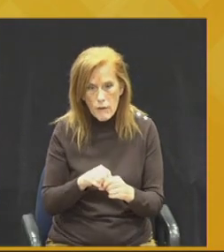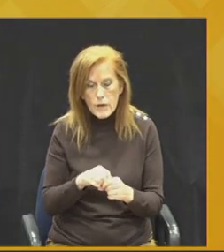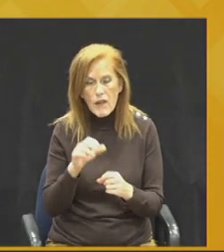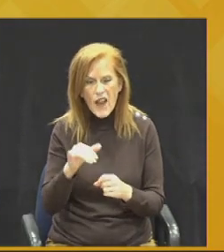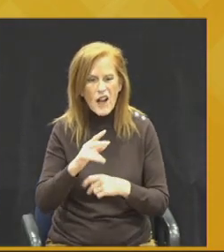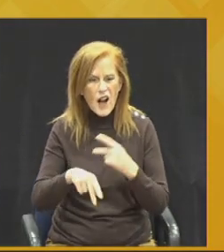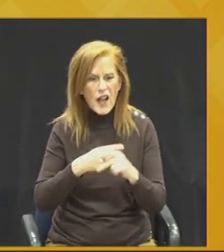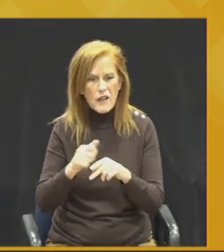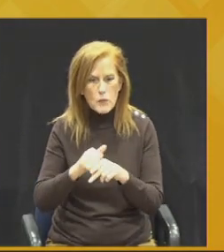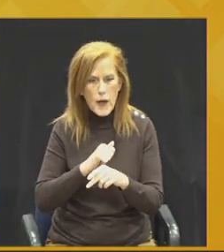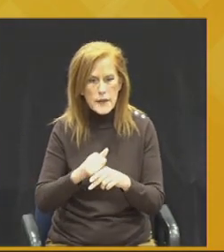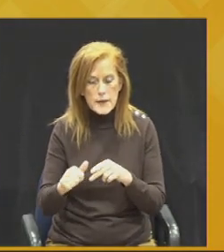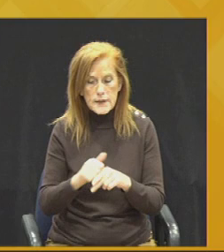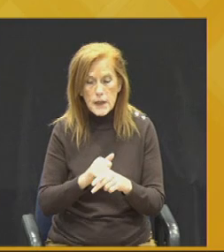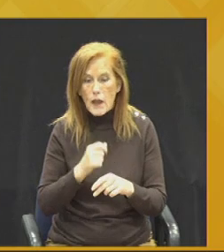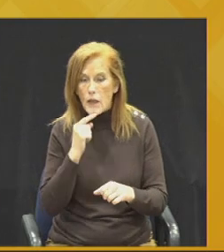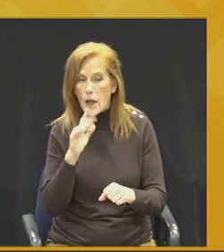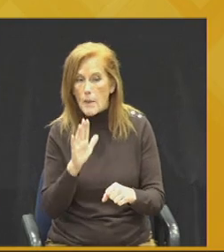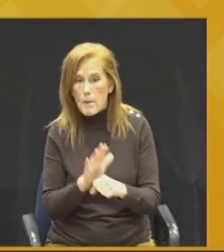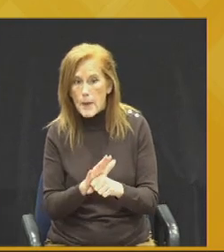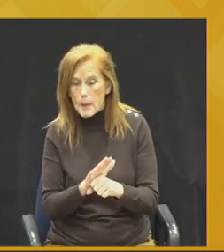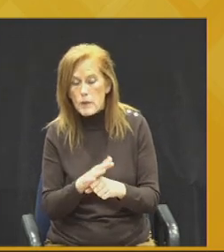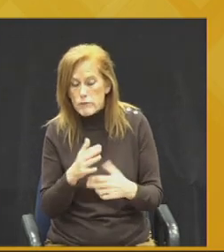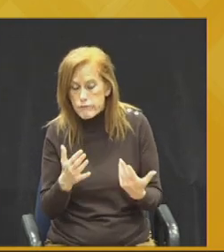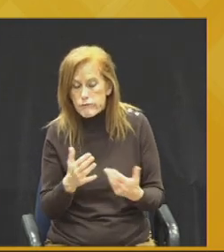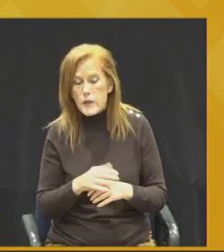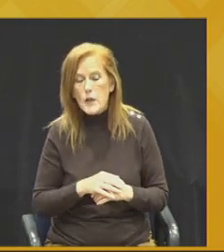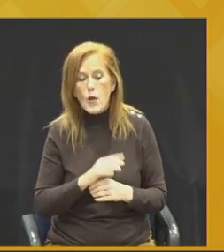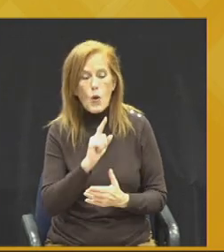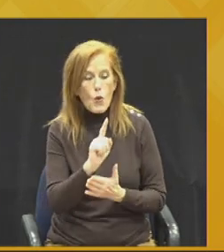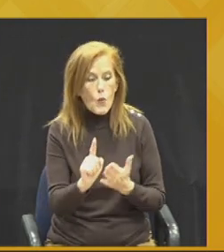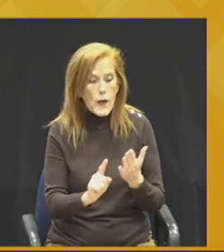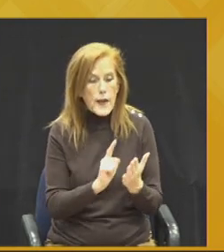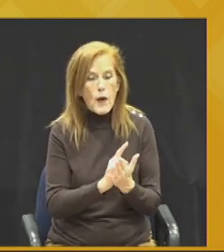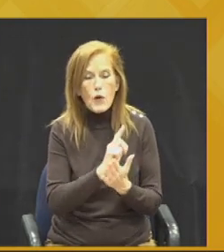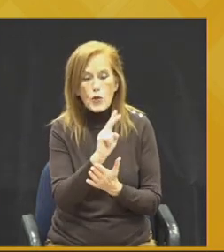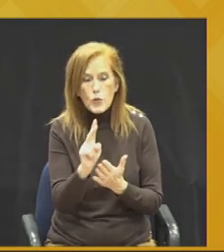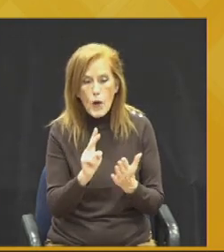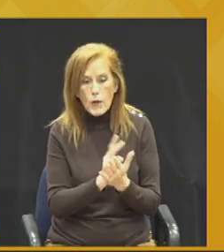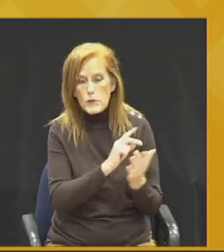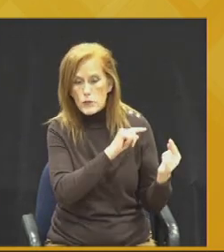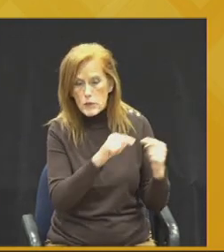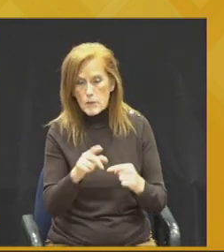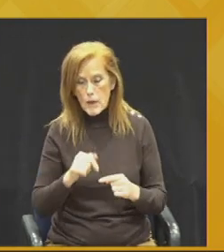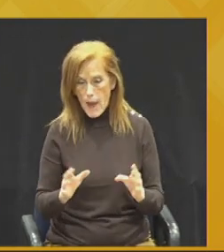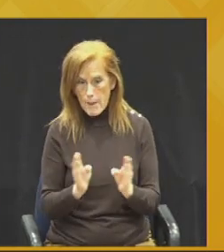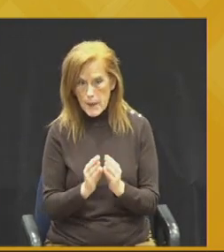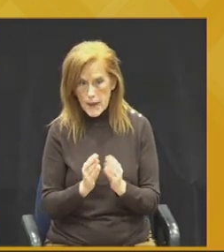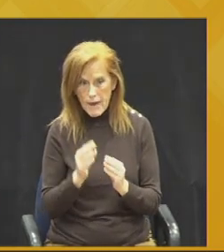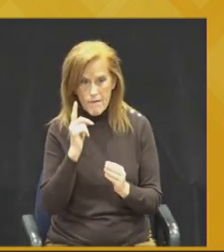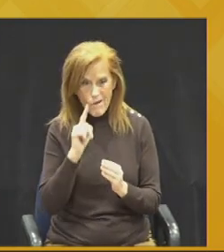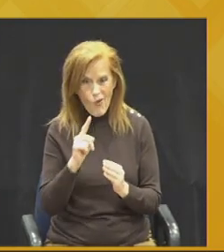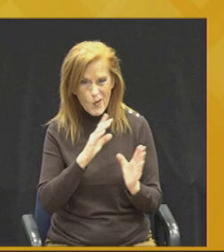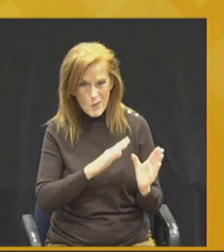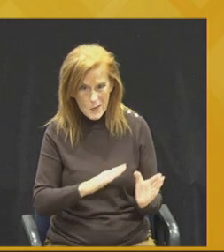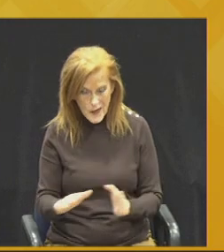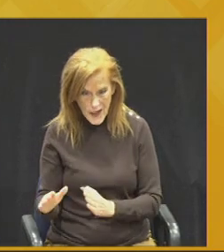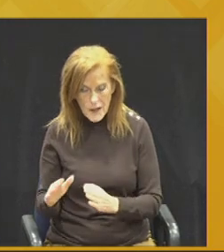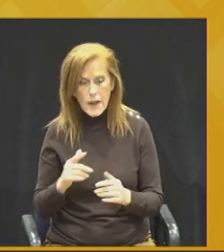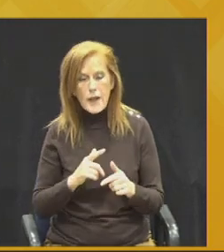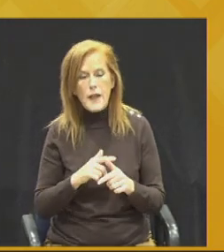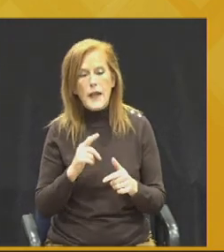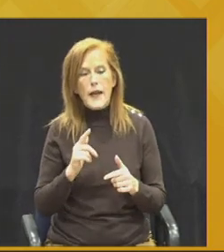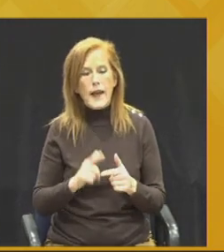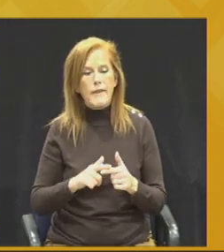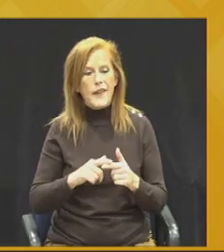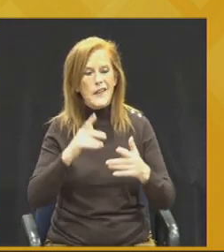The commitment we would want is about an hour to 2 hours to attend a planning meeting. And then we'd build out some